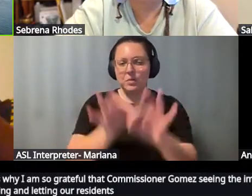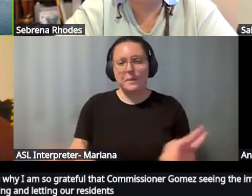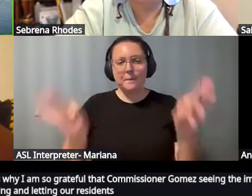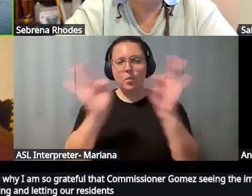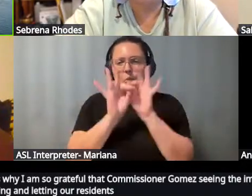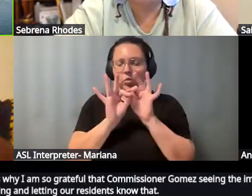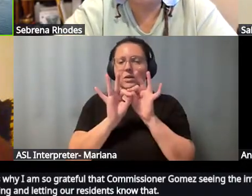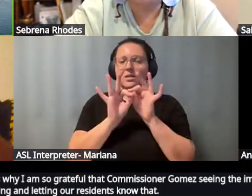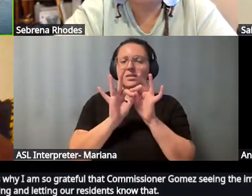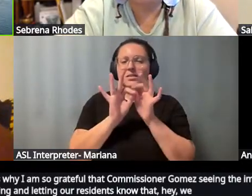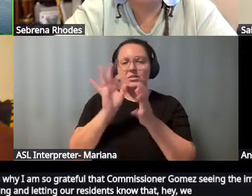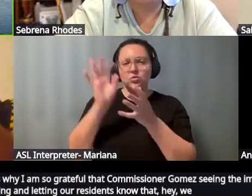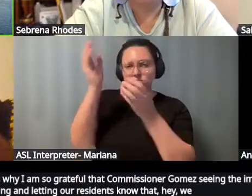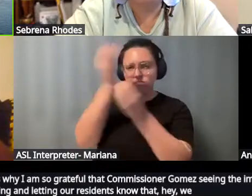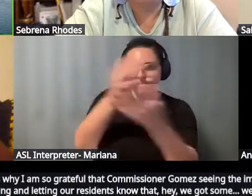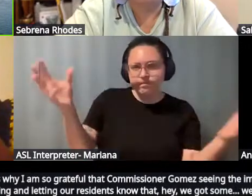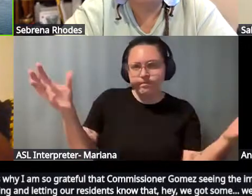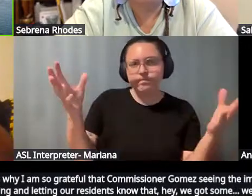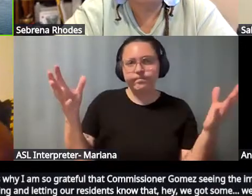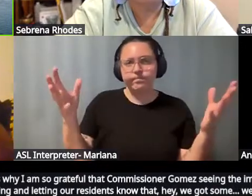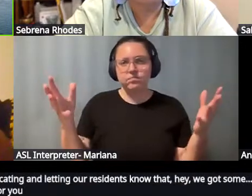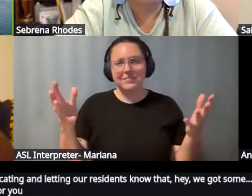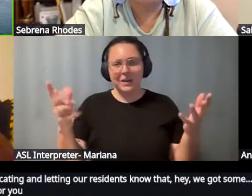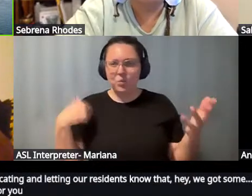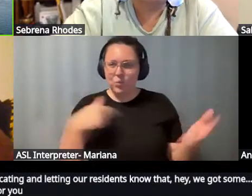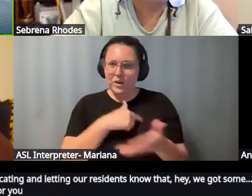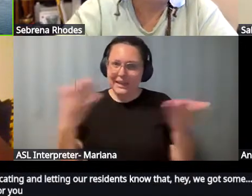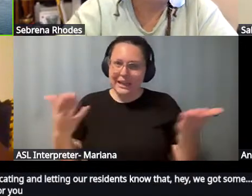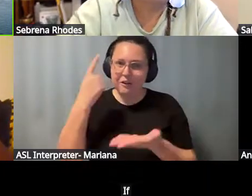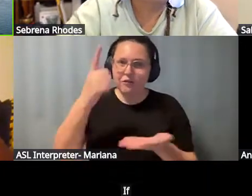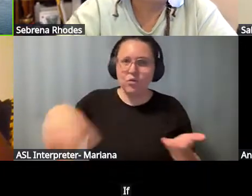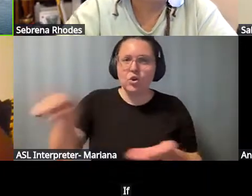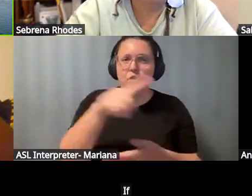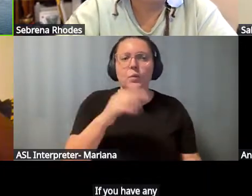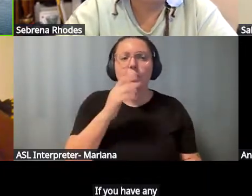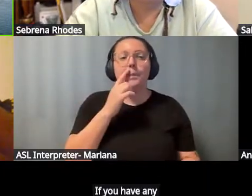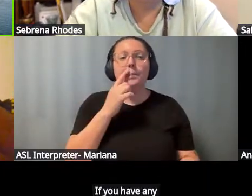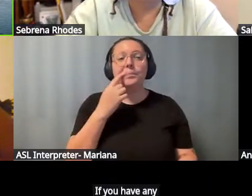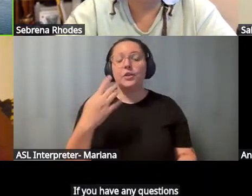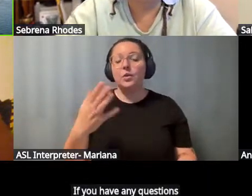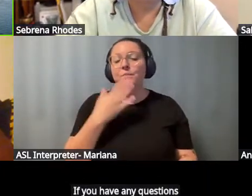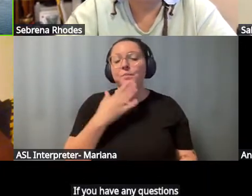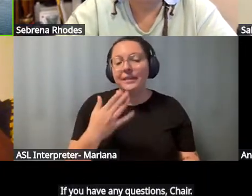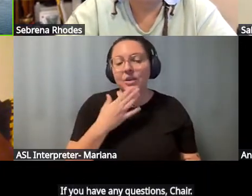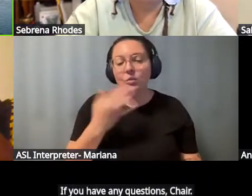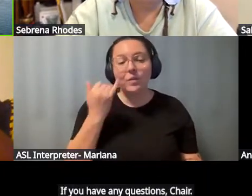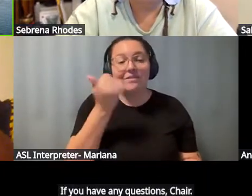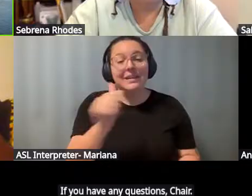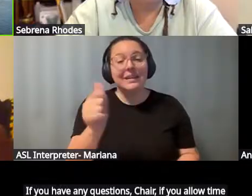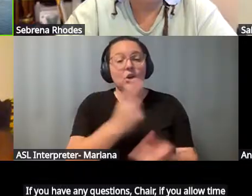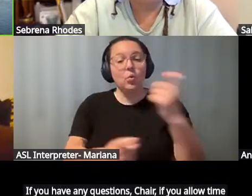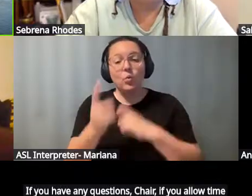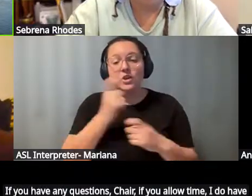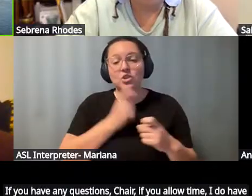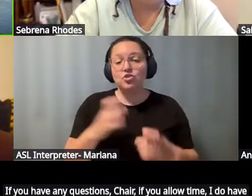hey, we're here for you. If you have any questions, Chair, if you allow time, I do have time for it. If not, my email